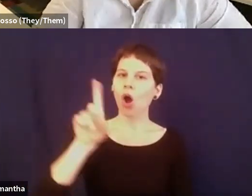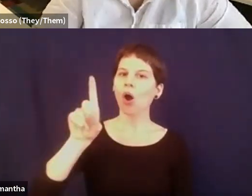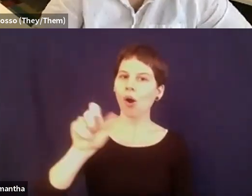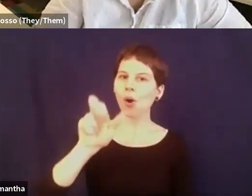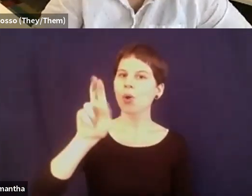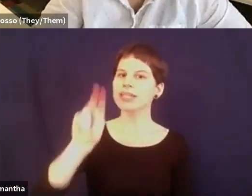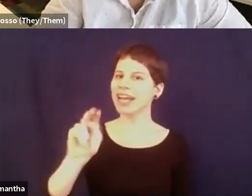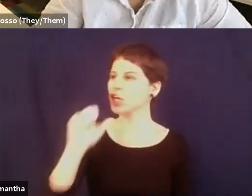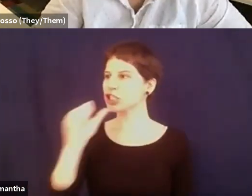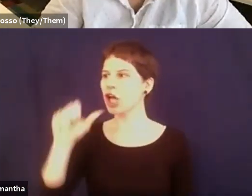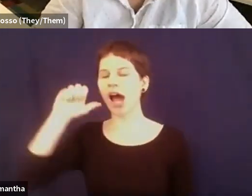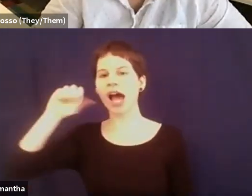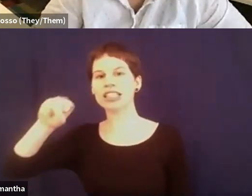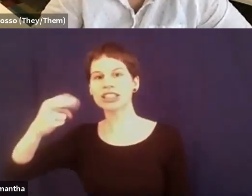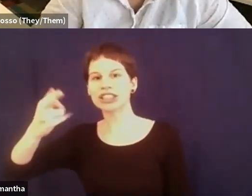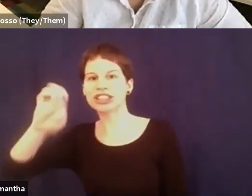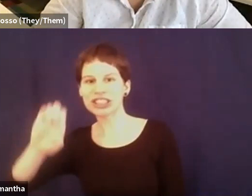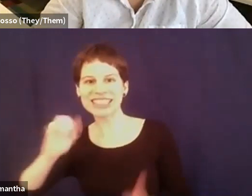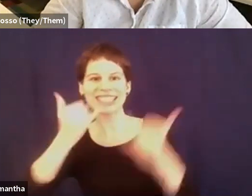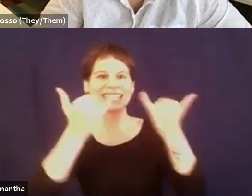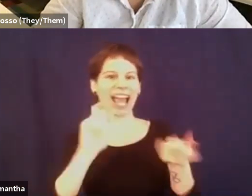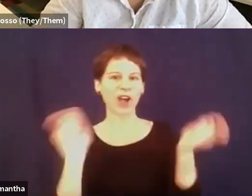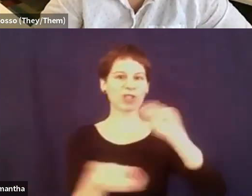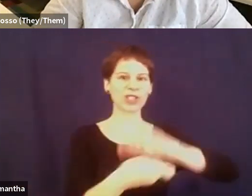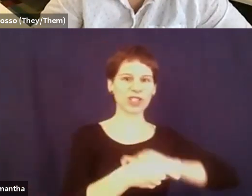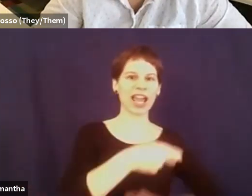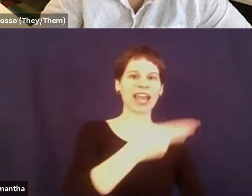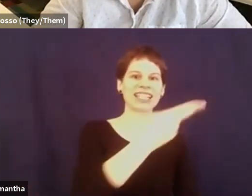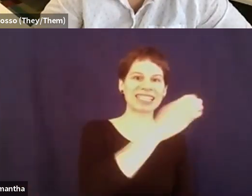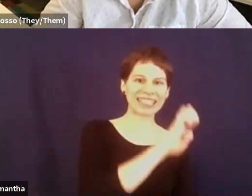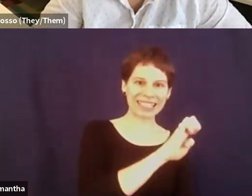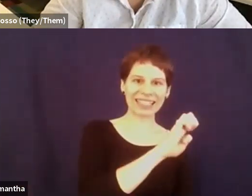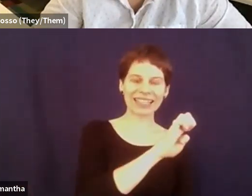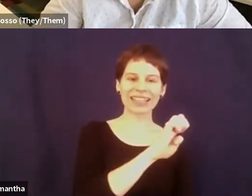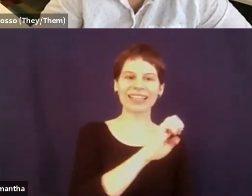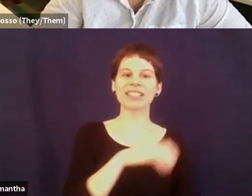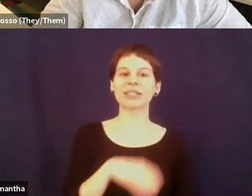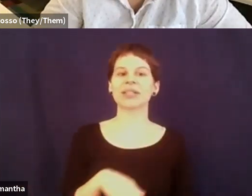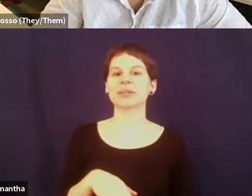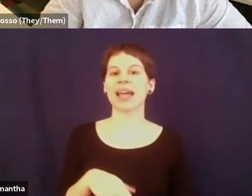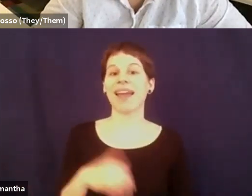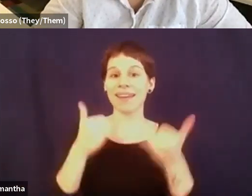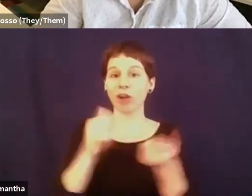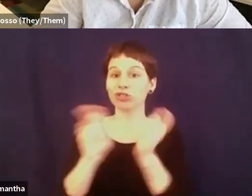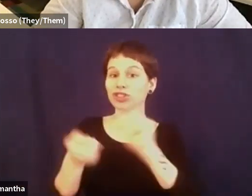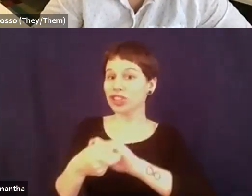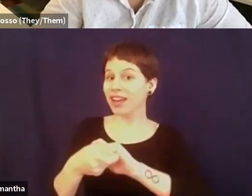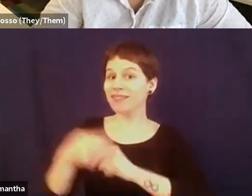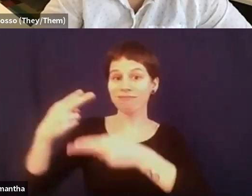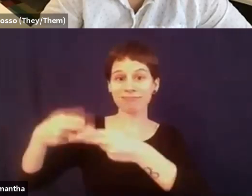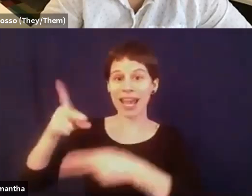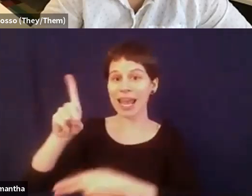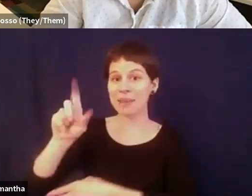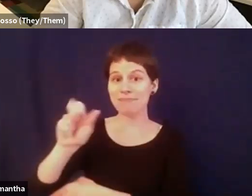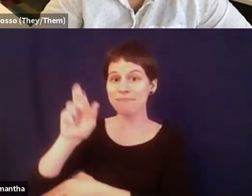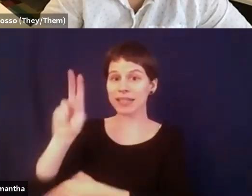she anymore. Darren's going by he, and he's not going by his dead name. He's going by Darren. So it's just really a process. And,